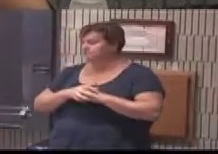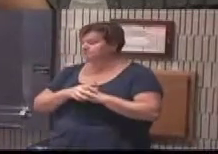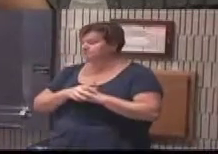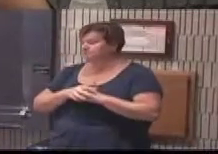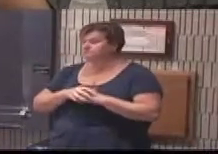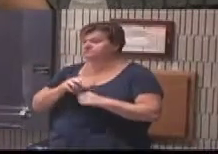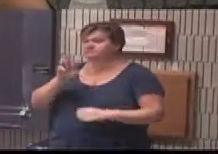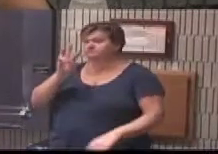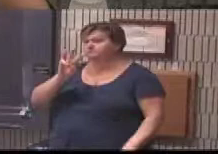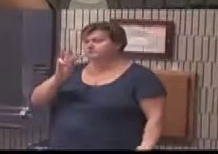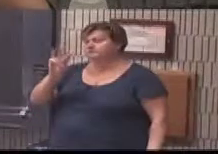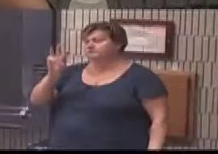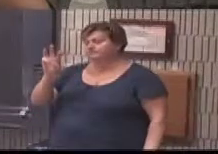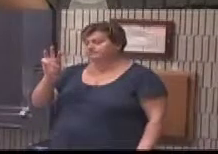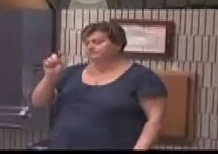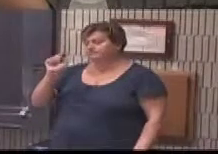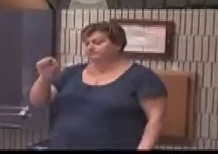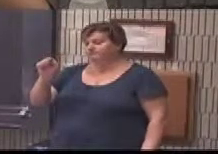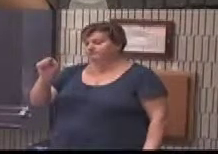It's